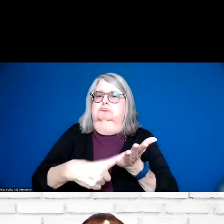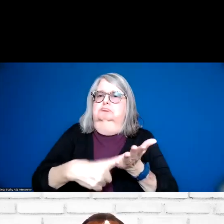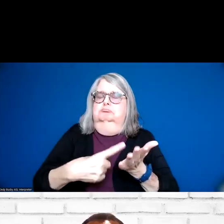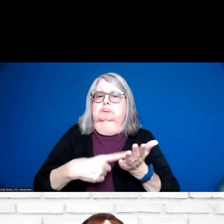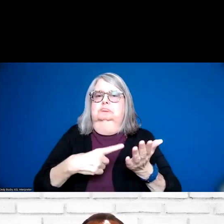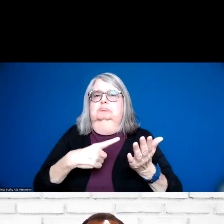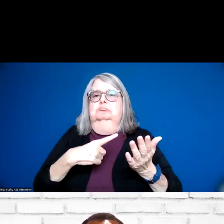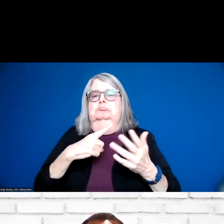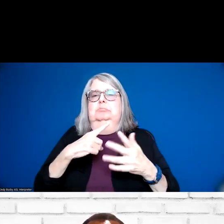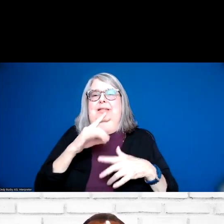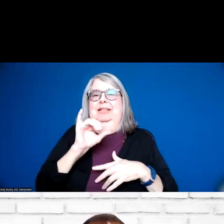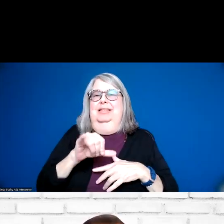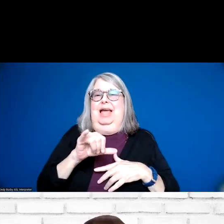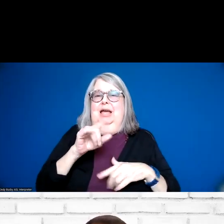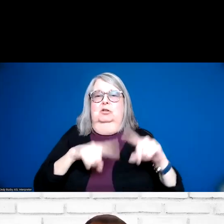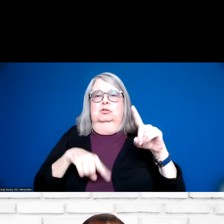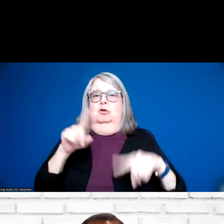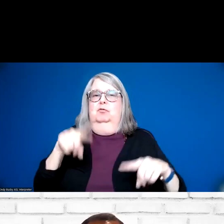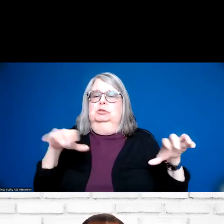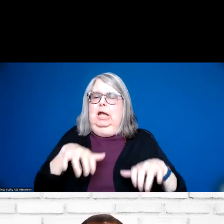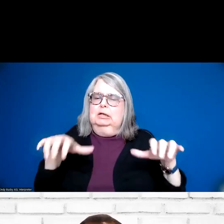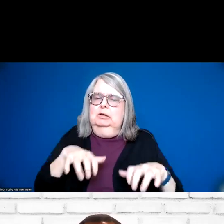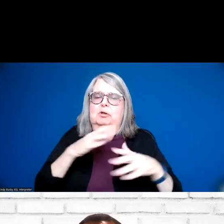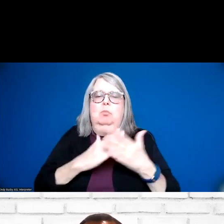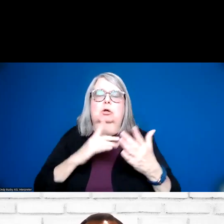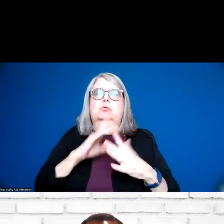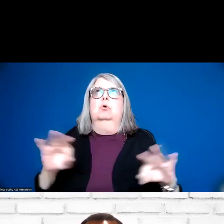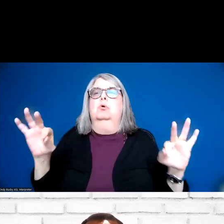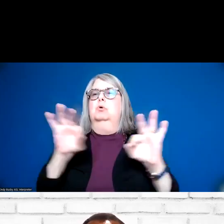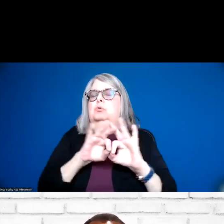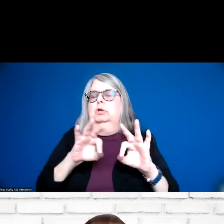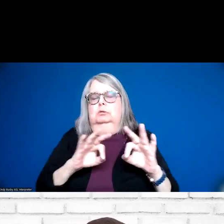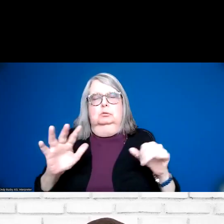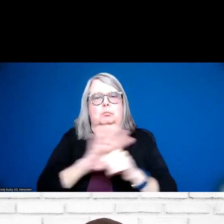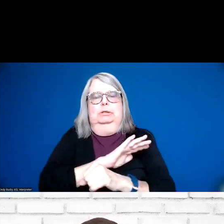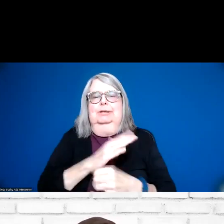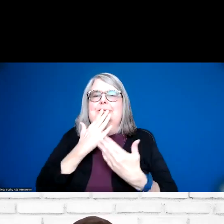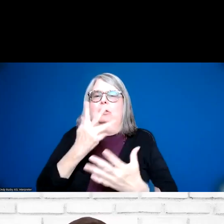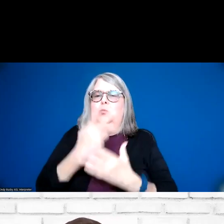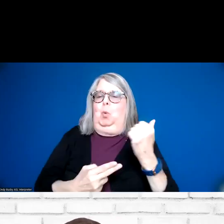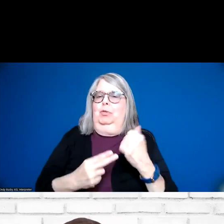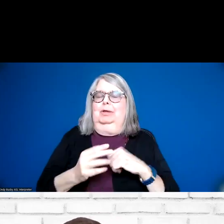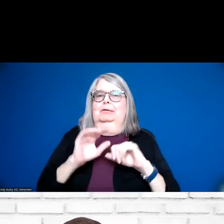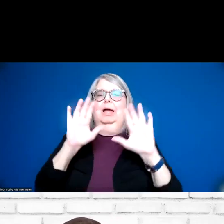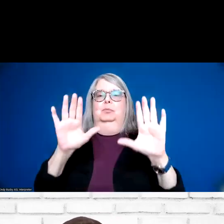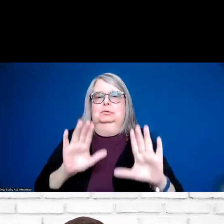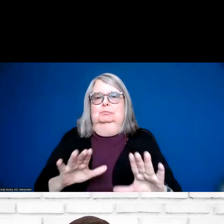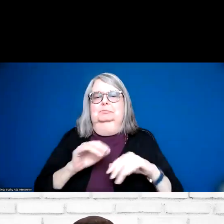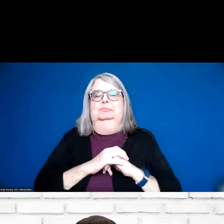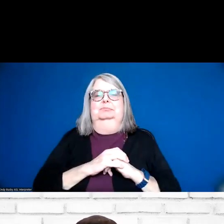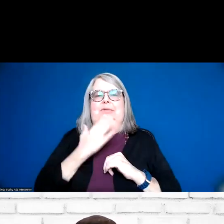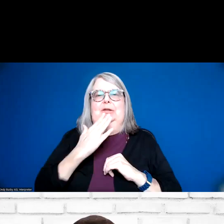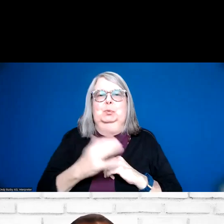But that diverse activity portion is so critical across the board. Thank you both. That was absolutely stellar. Thank